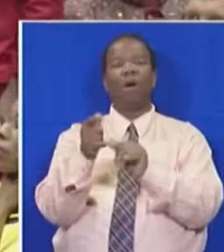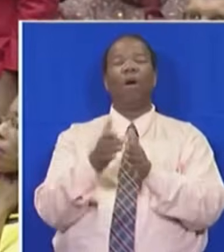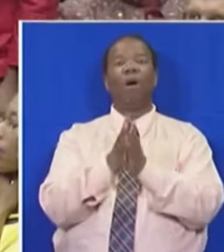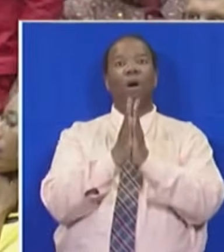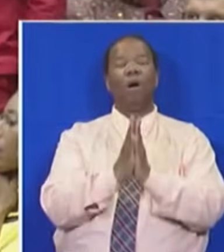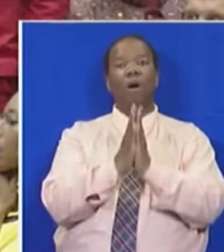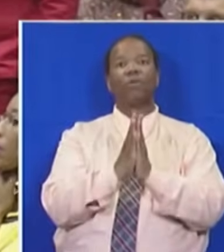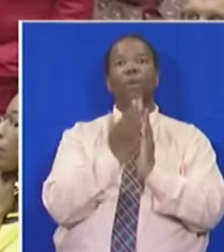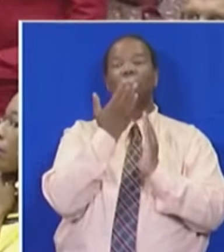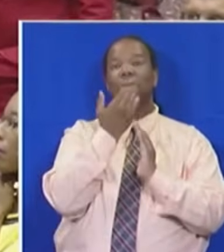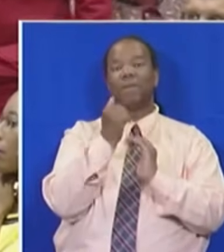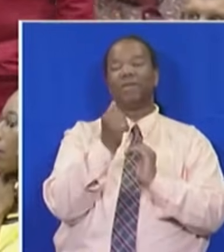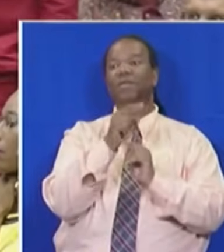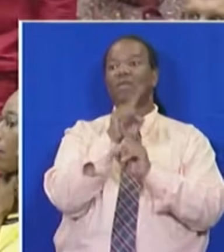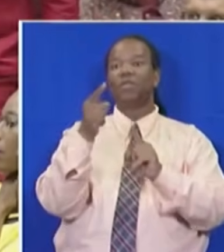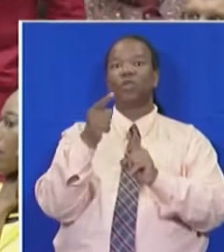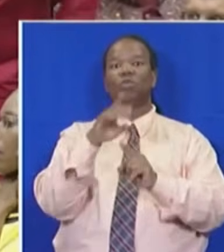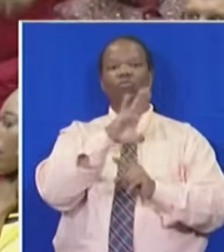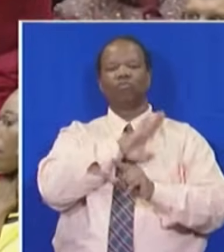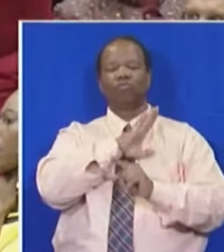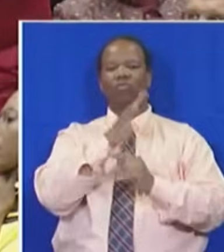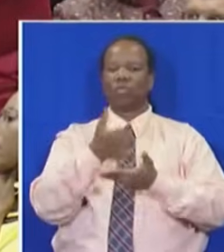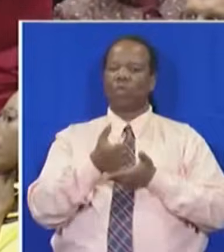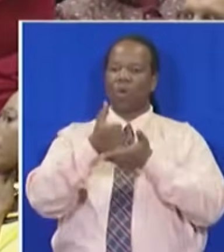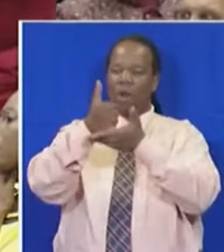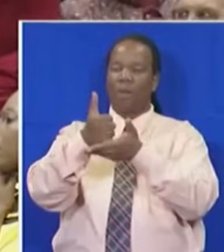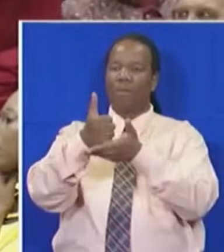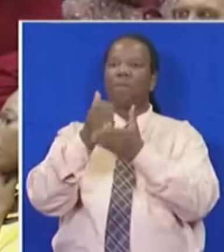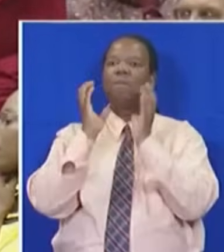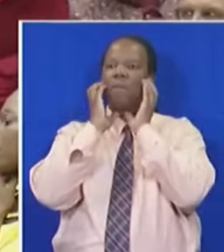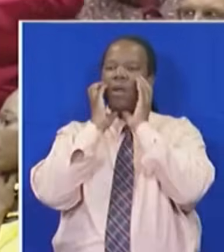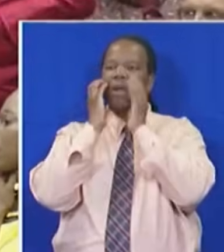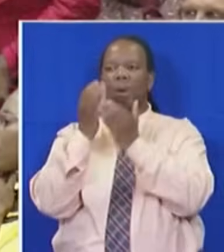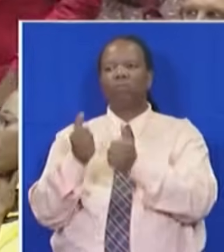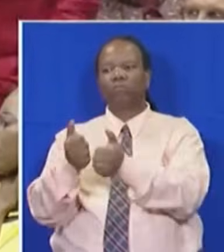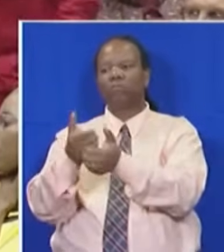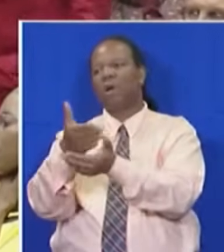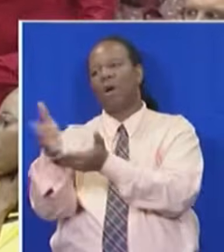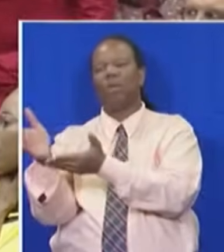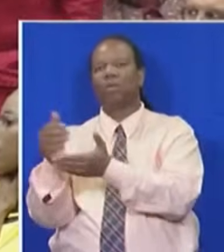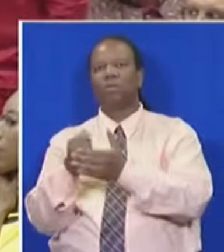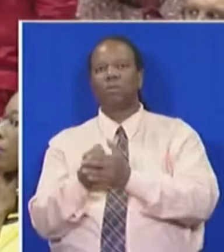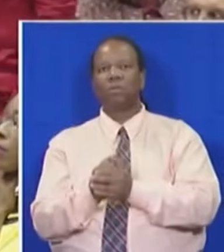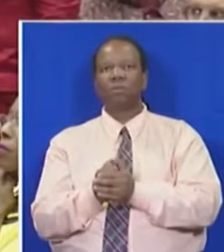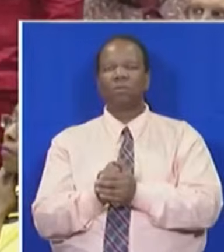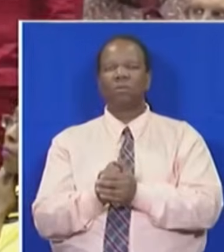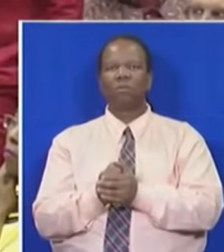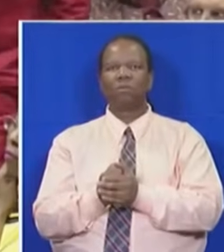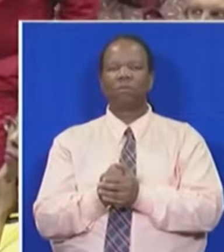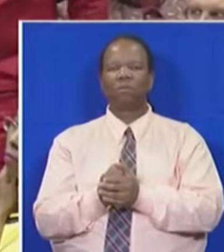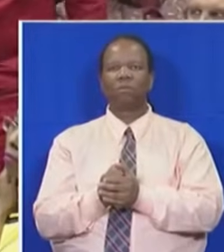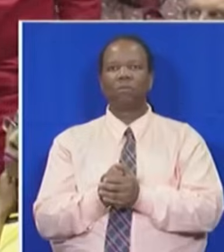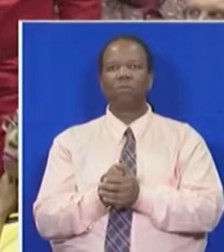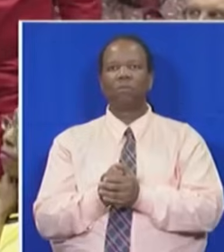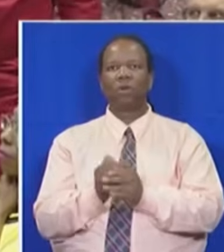At arms to please escort Honorable call Malema call soldiers out to come of the and house. Kill us now. Speaker. We